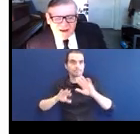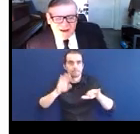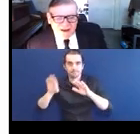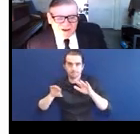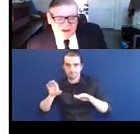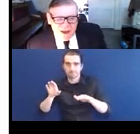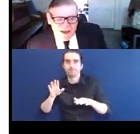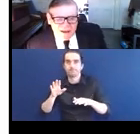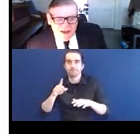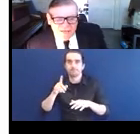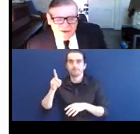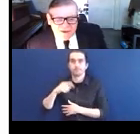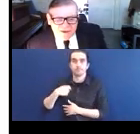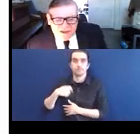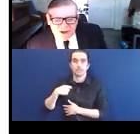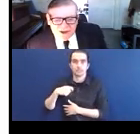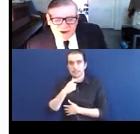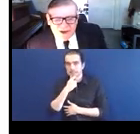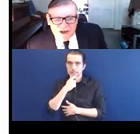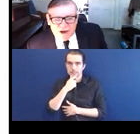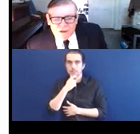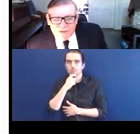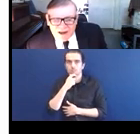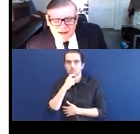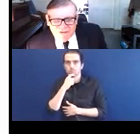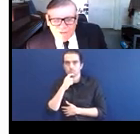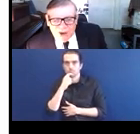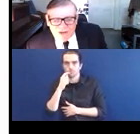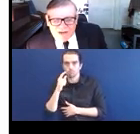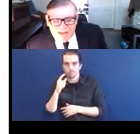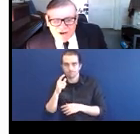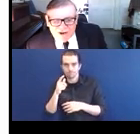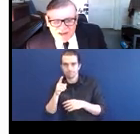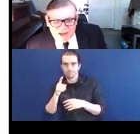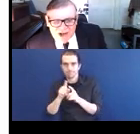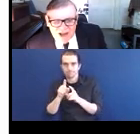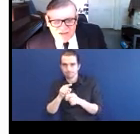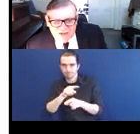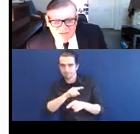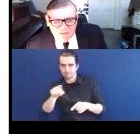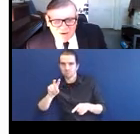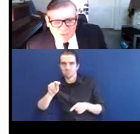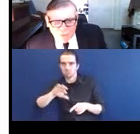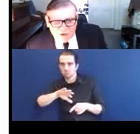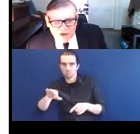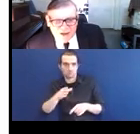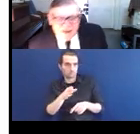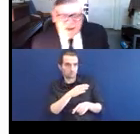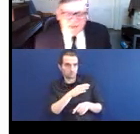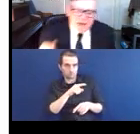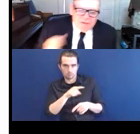another country where livelihood has been secured, but in a different way, through a democratic change of government, was